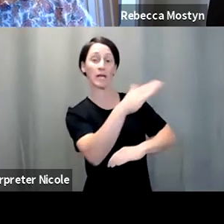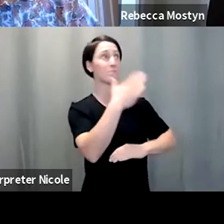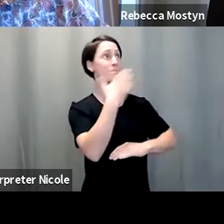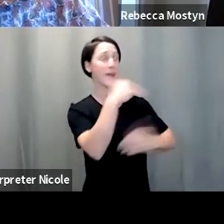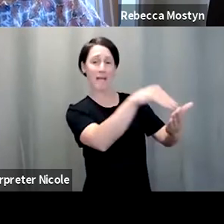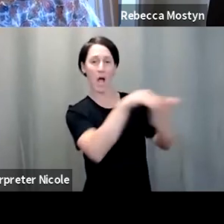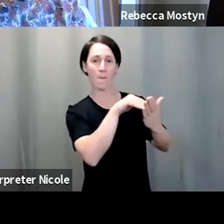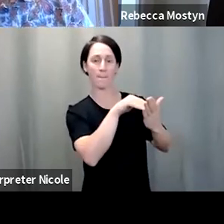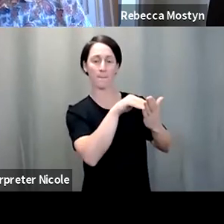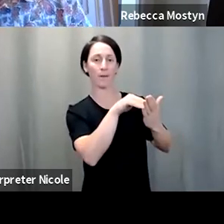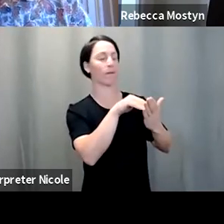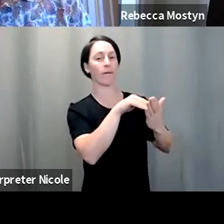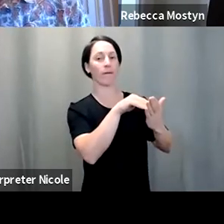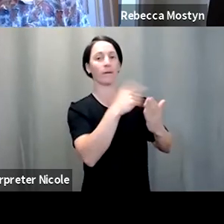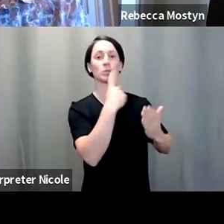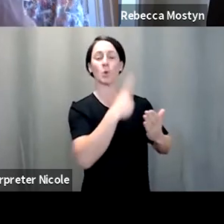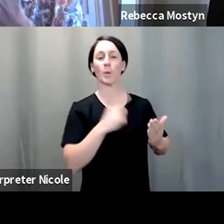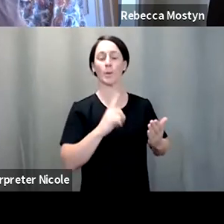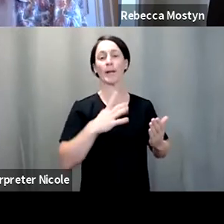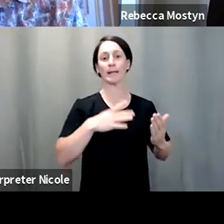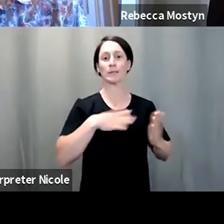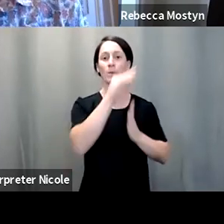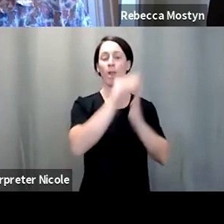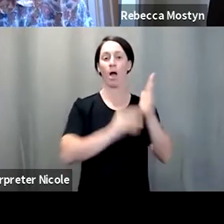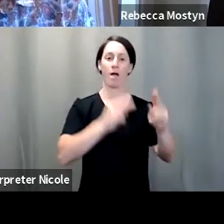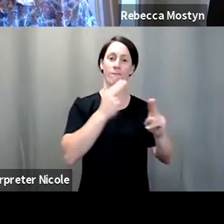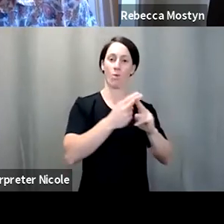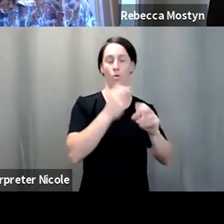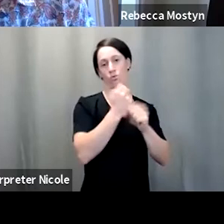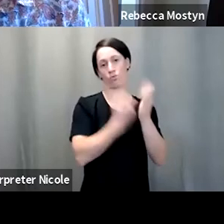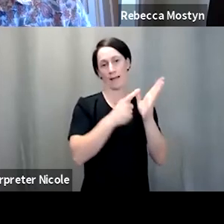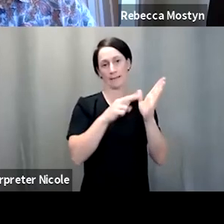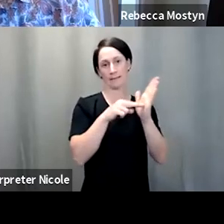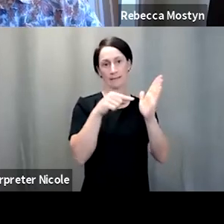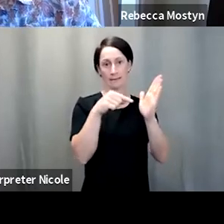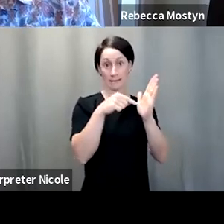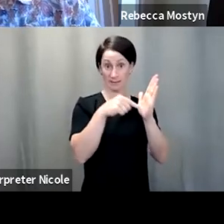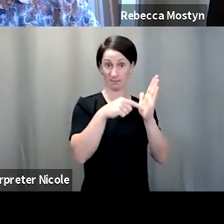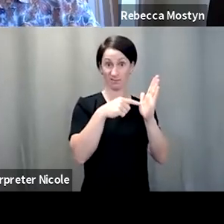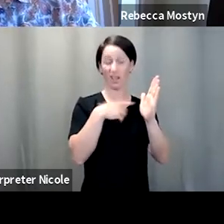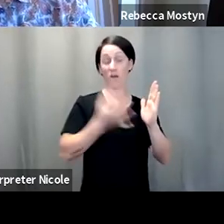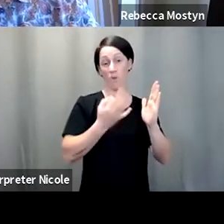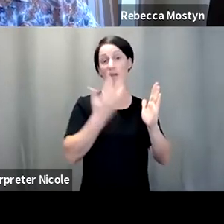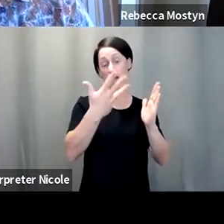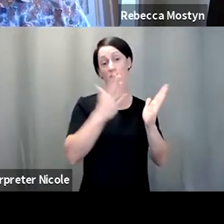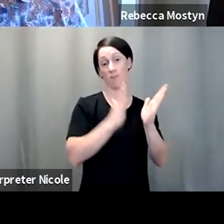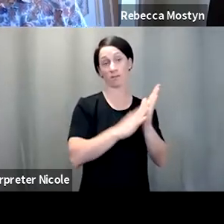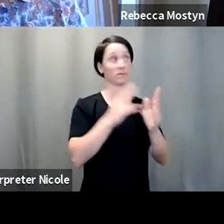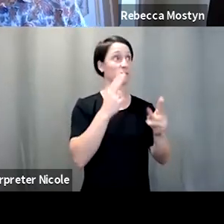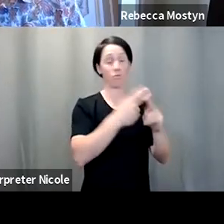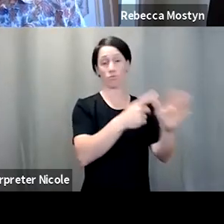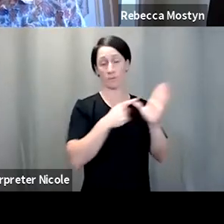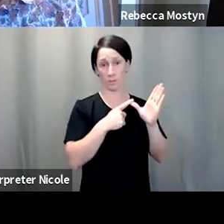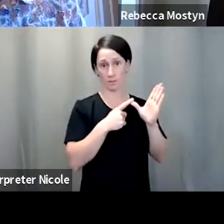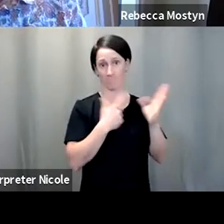So that's where we are. And I'm kind of sad to say that. We also have foundation funders who can easily underwrite stuff, but